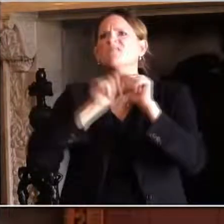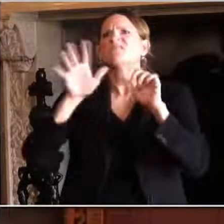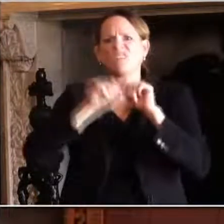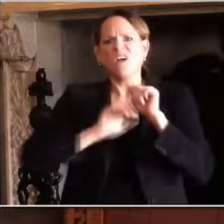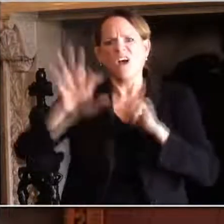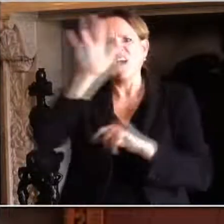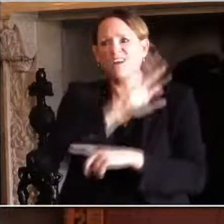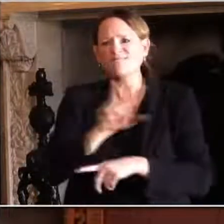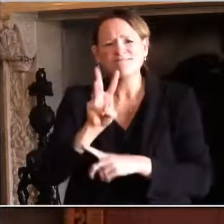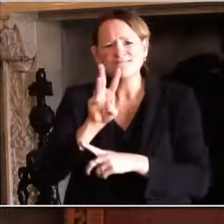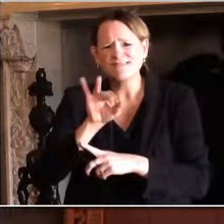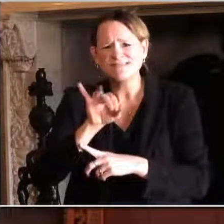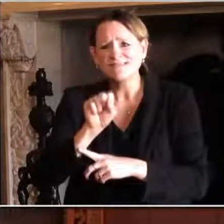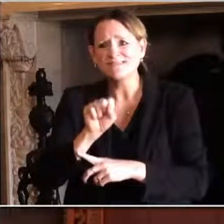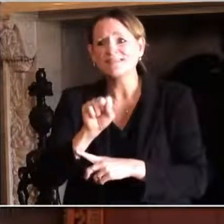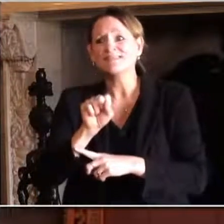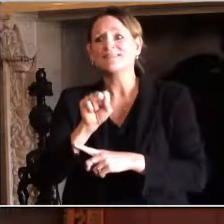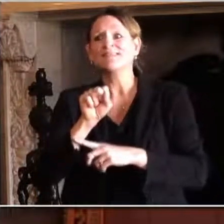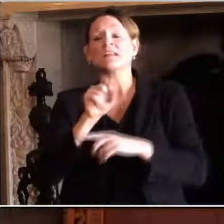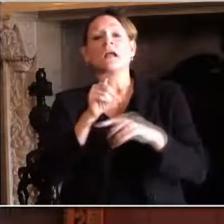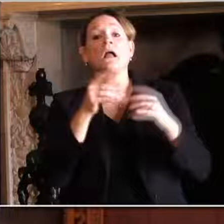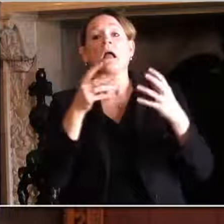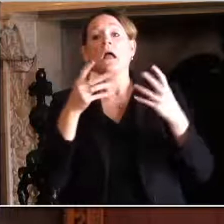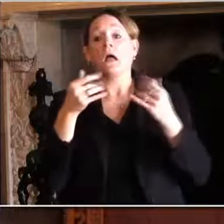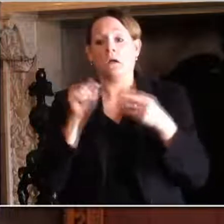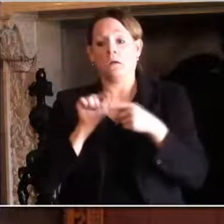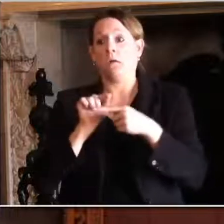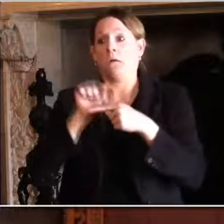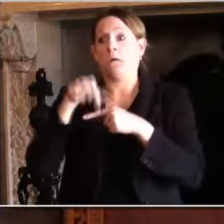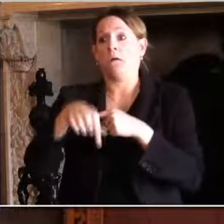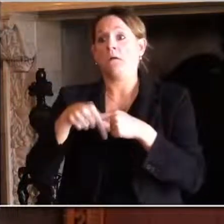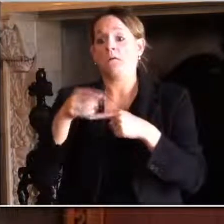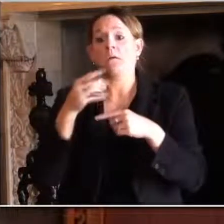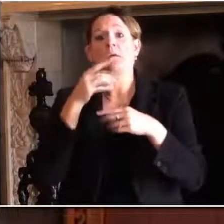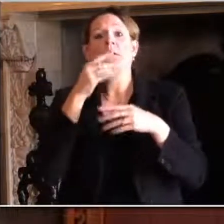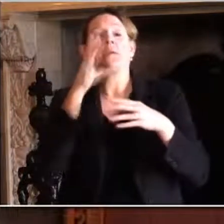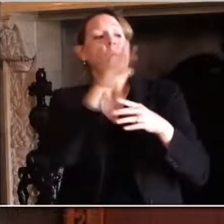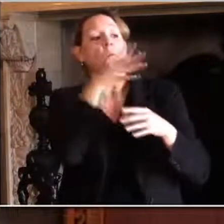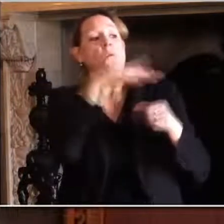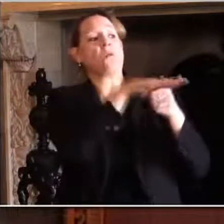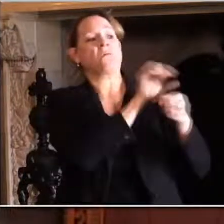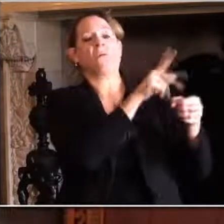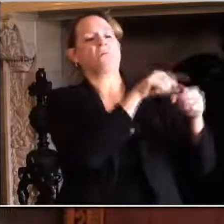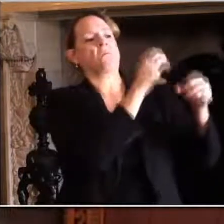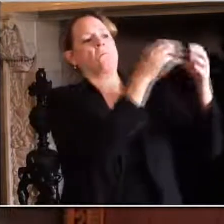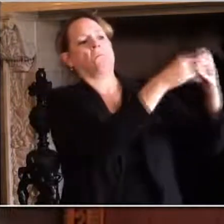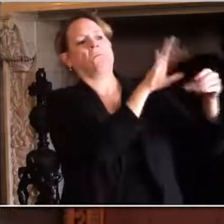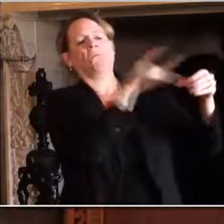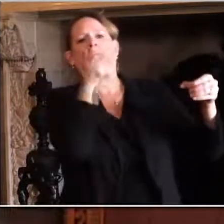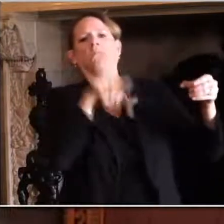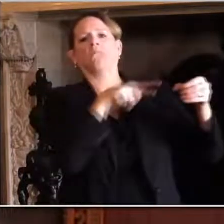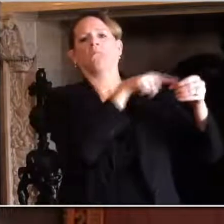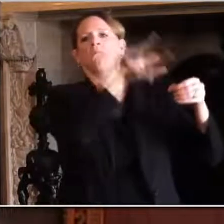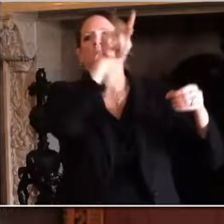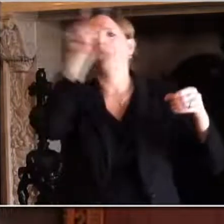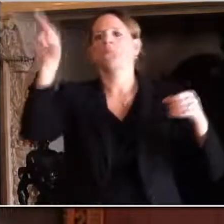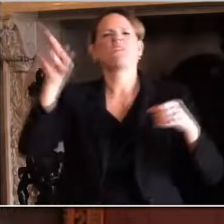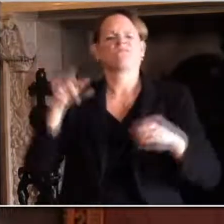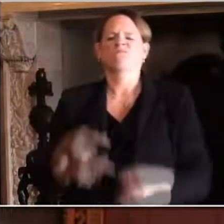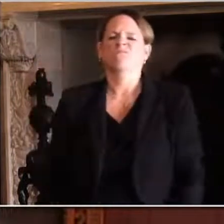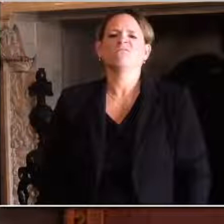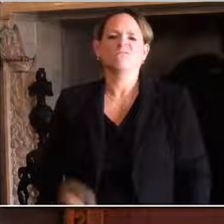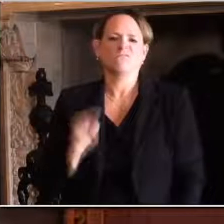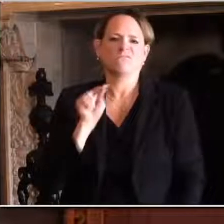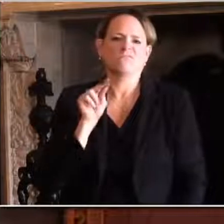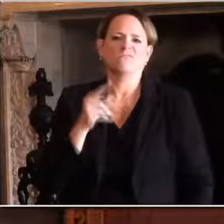a county line there that the virus stops, nor is it stopping people from going to work in a different county or whatever. This